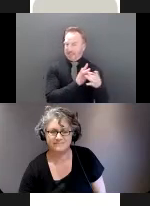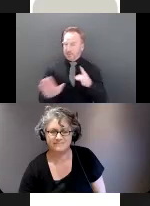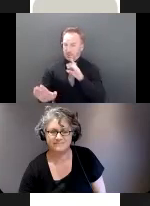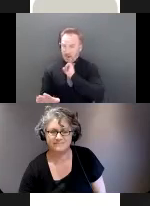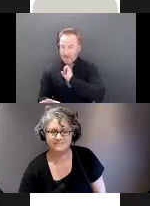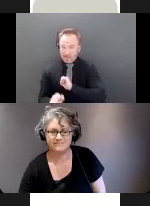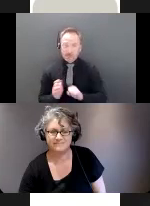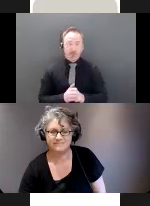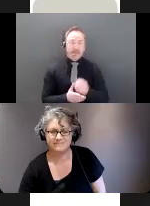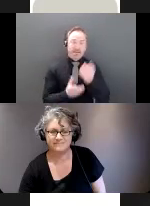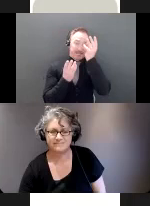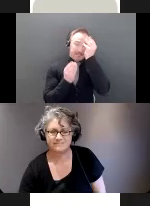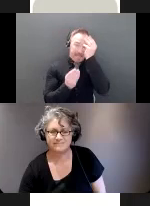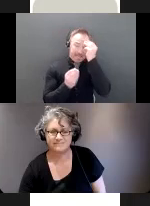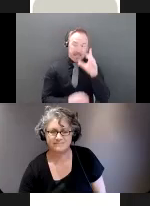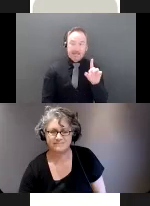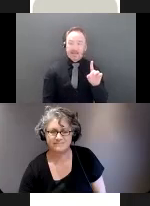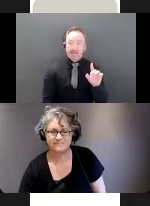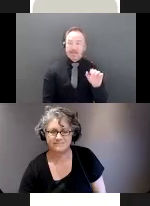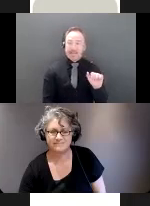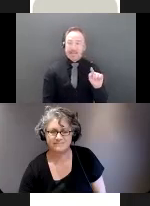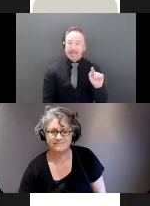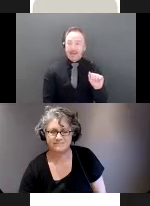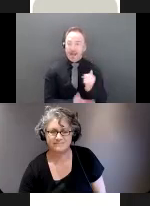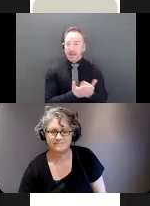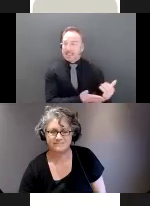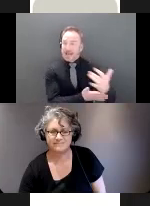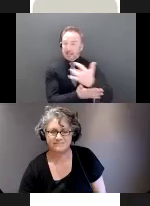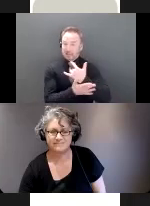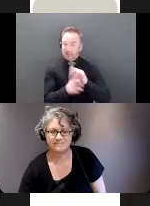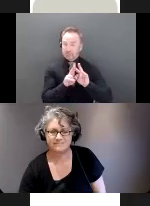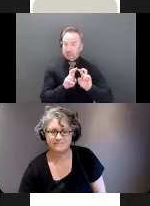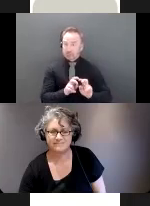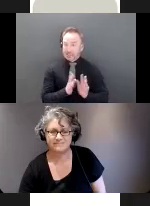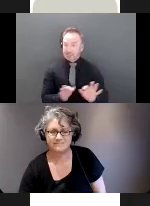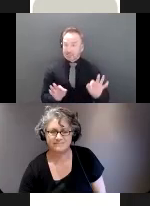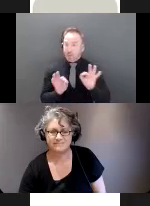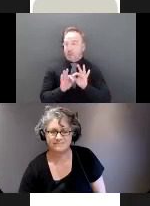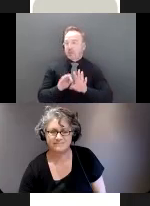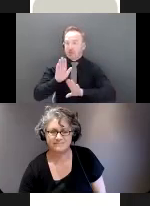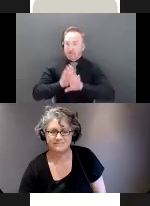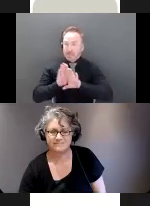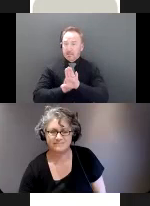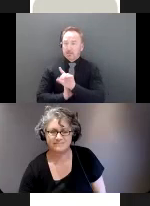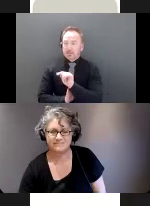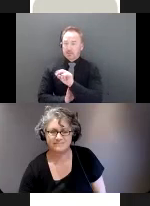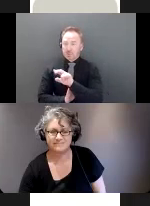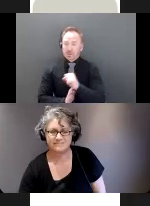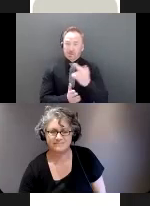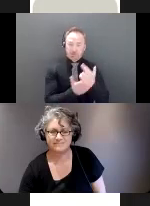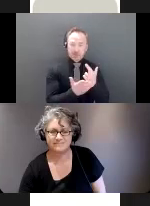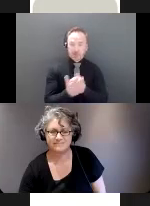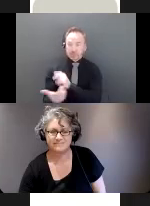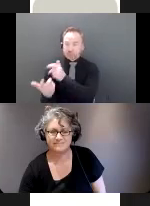not always occurring. We need to have that data so that we can have funding, so that we can develop those tools and resources and really reduce